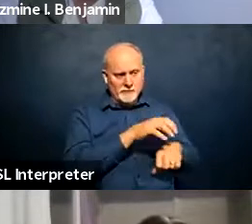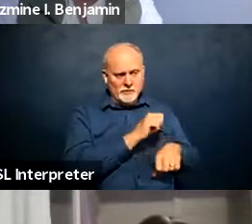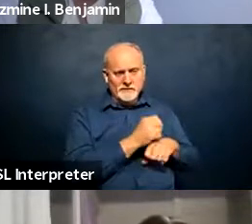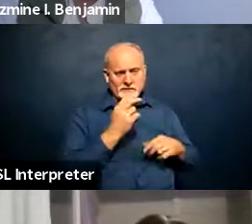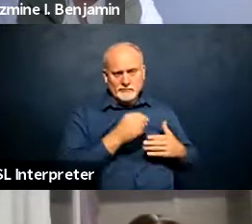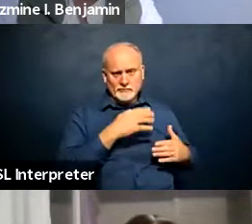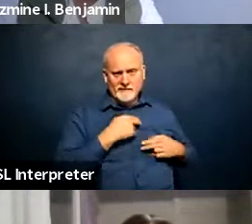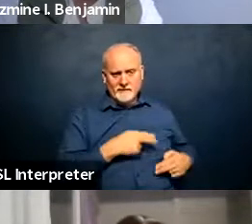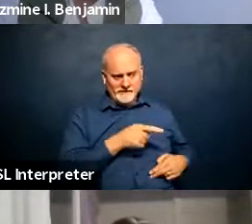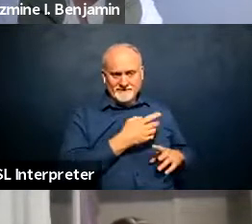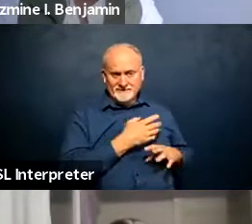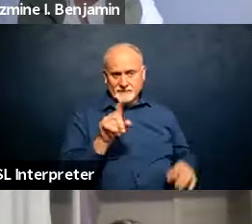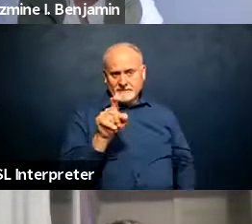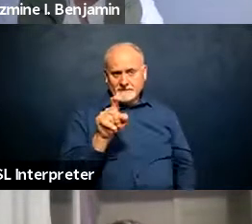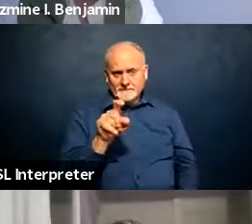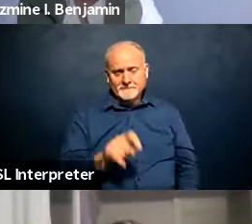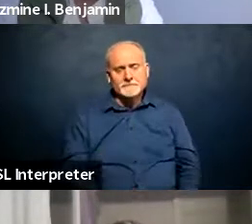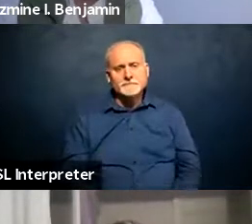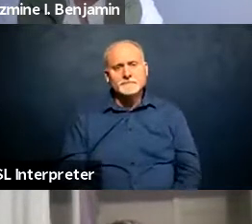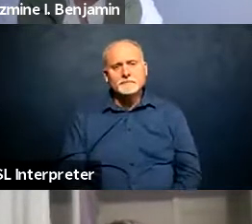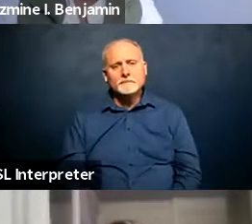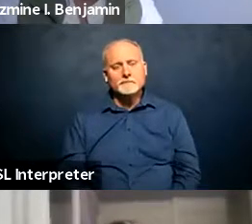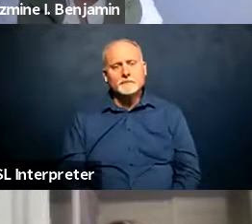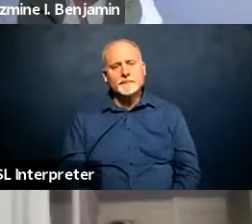to get the test scheduled?